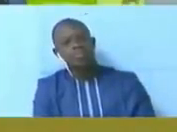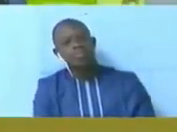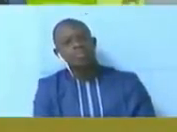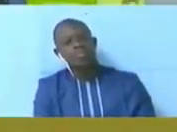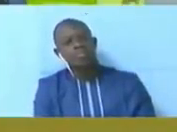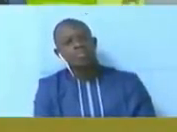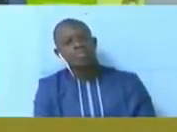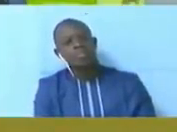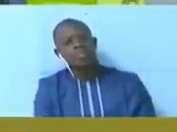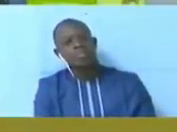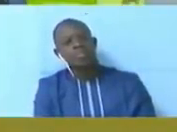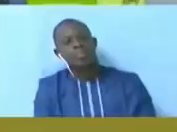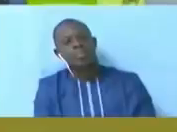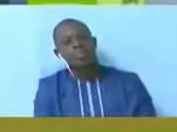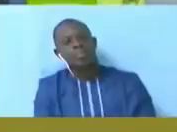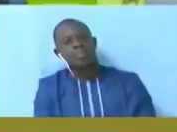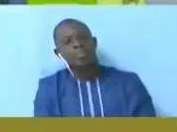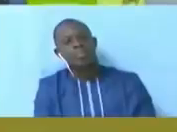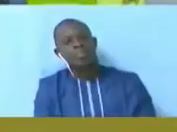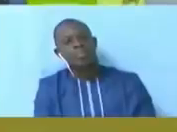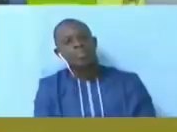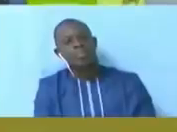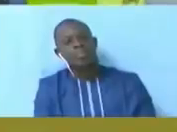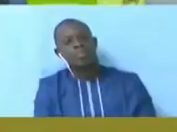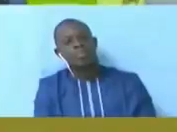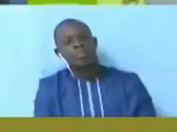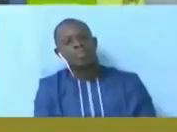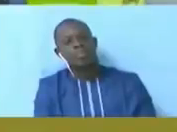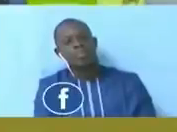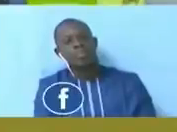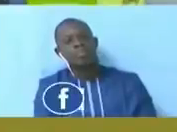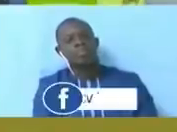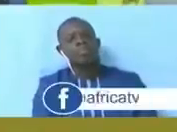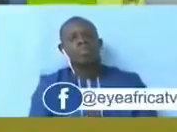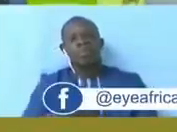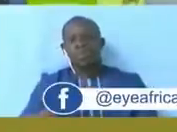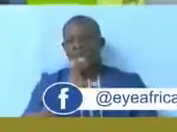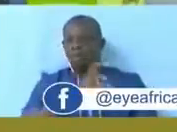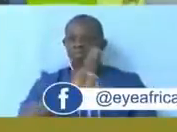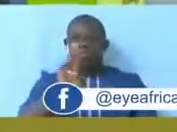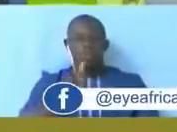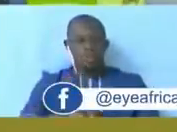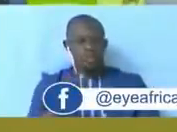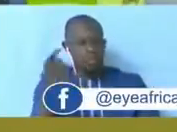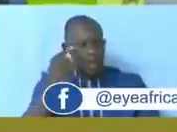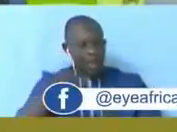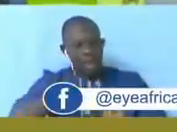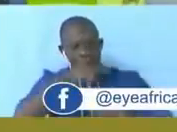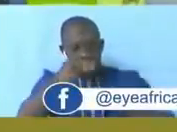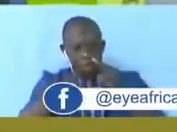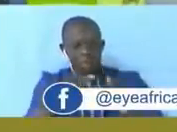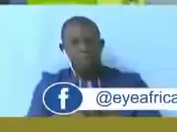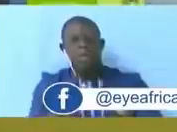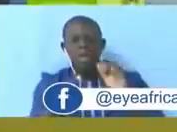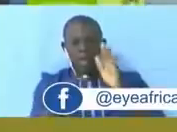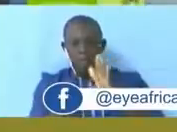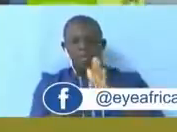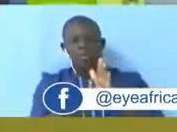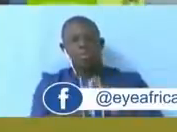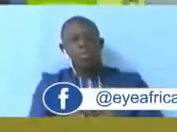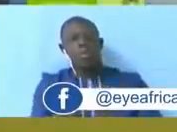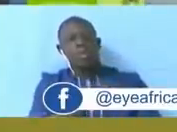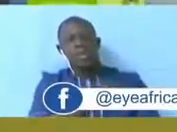No, I could not hear the substance of the charge, murder, before me, but the criminal procedure code had been amended. And if I